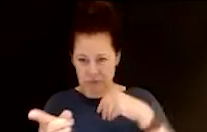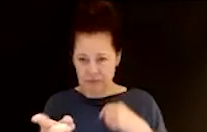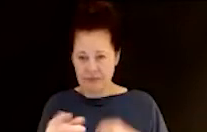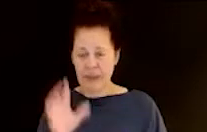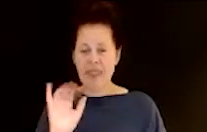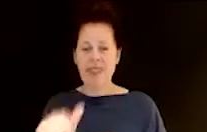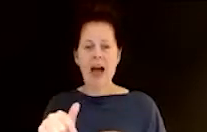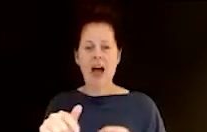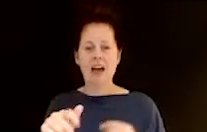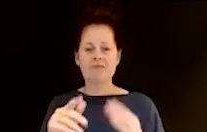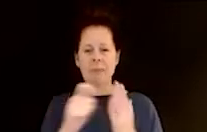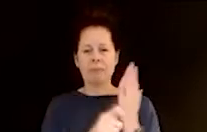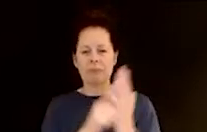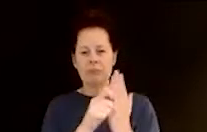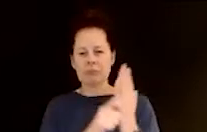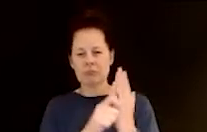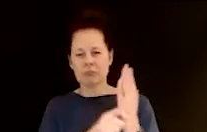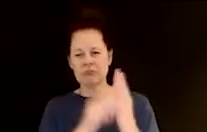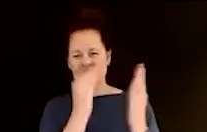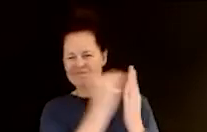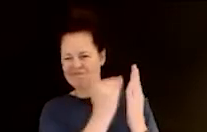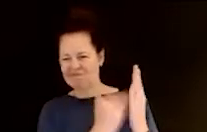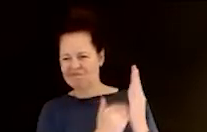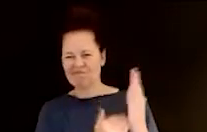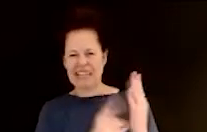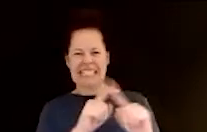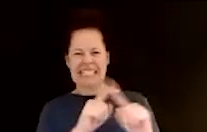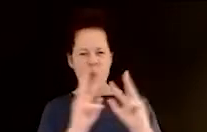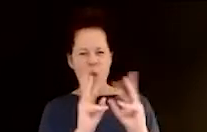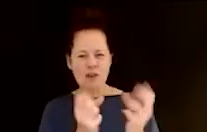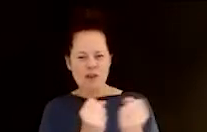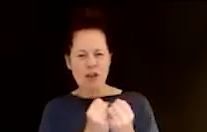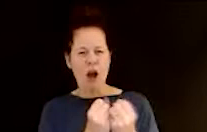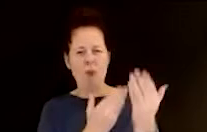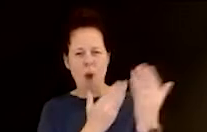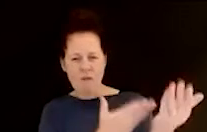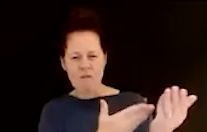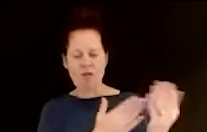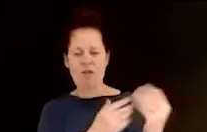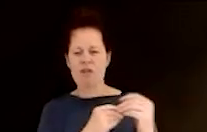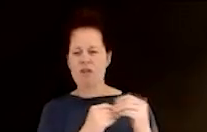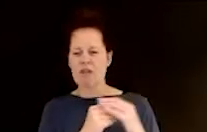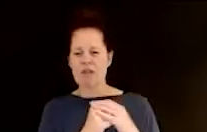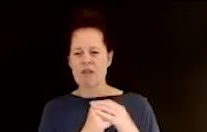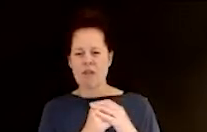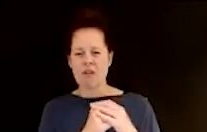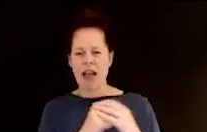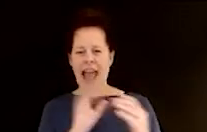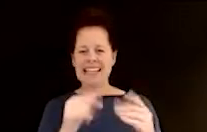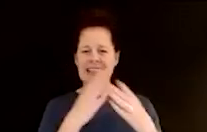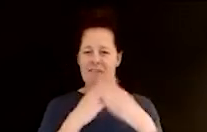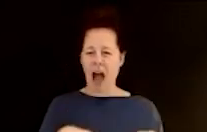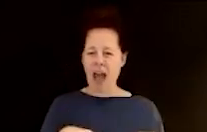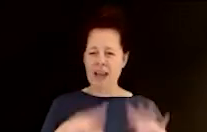program with all kinds of sessions there. And the sessions are organized by theme,